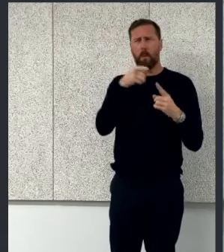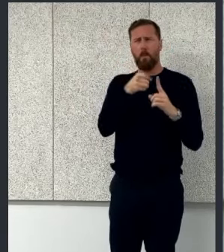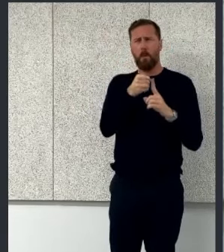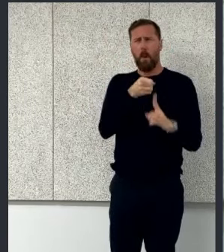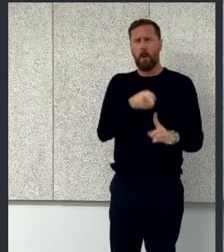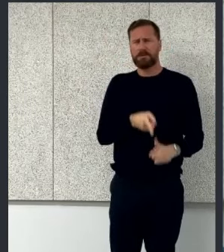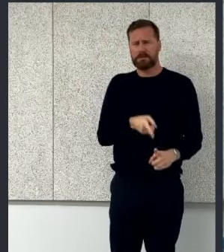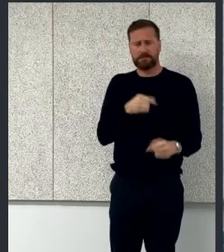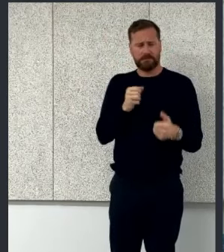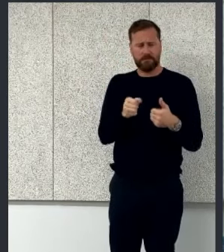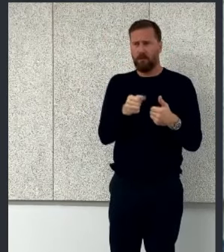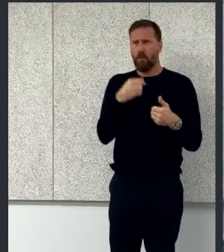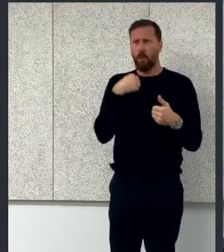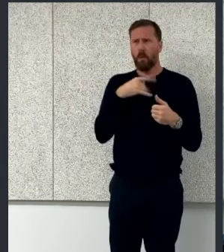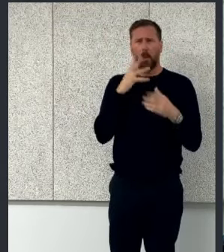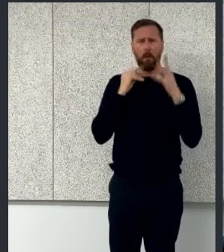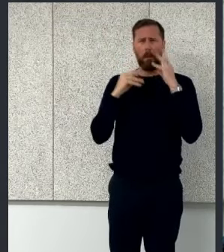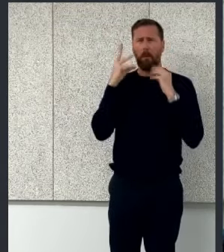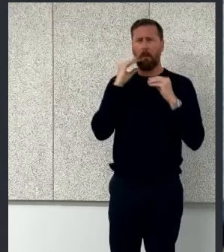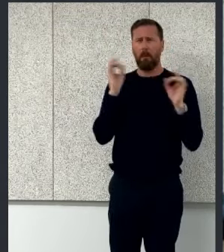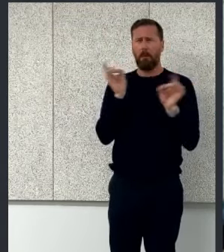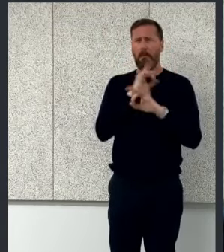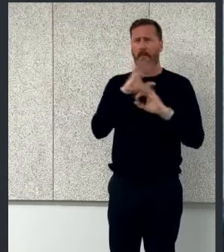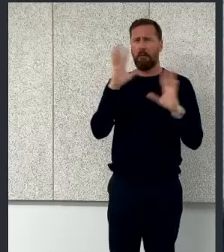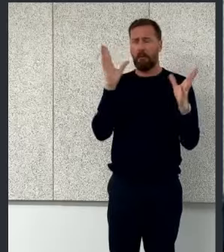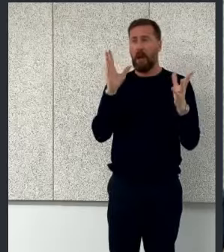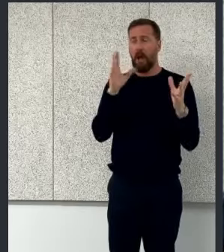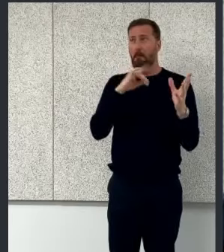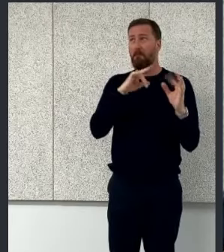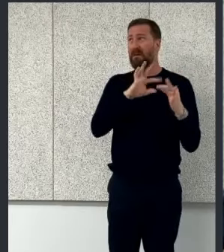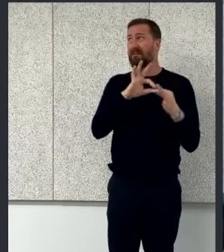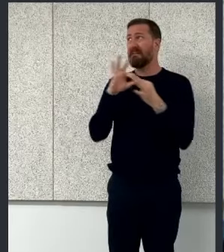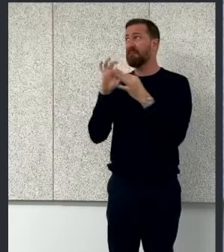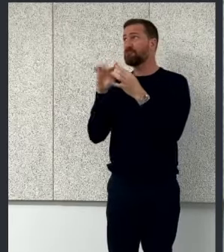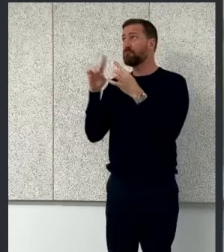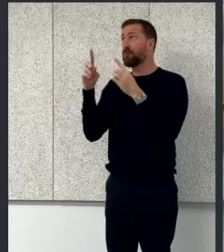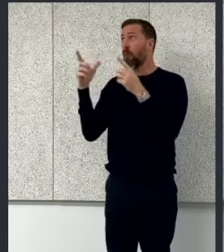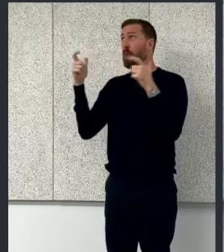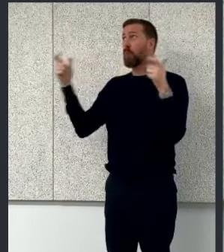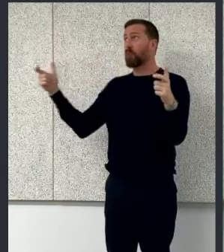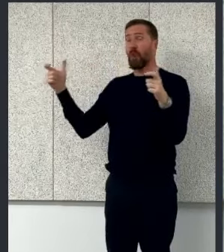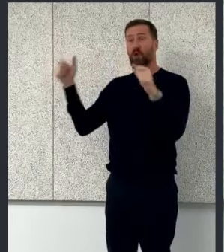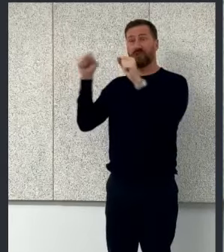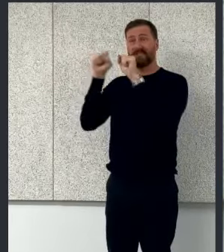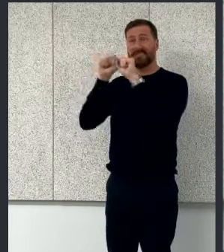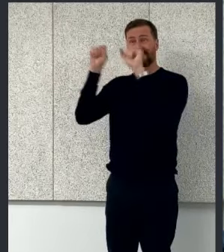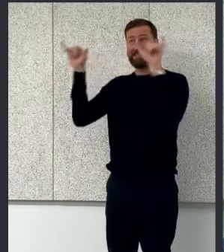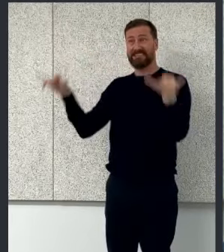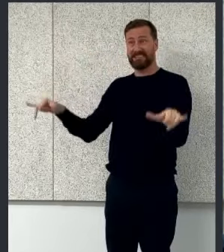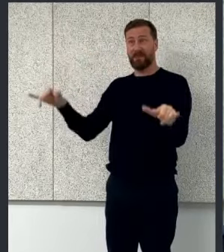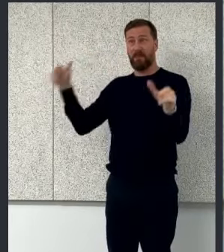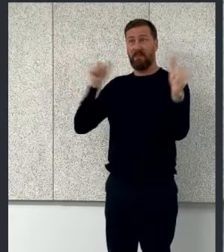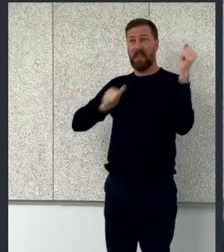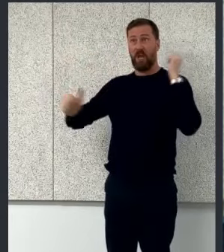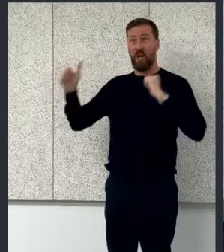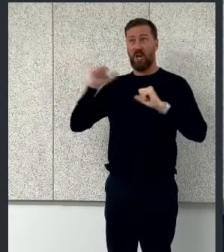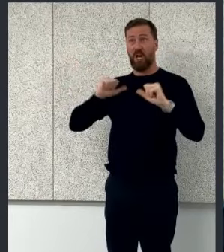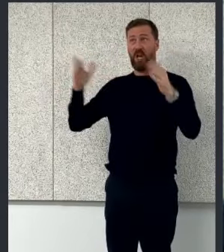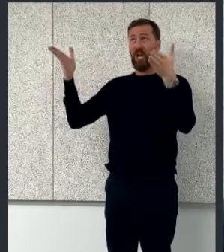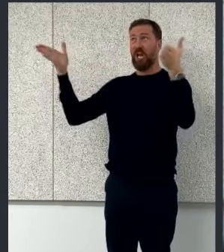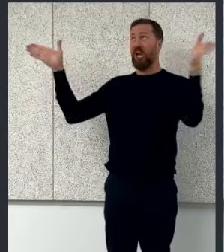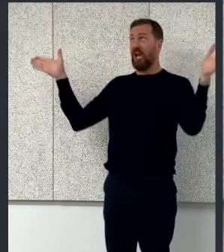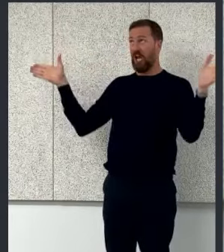And this is how it connects to the larger system of the larger theater ecosystem and the larger sort